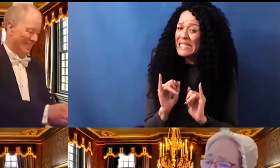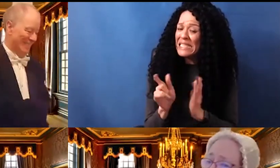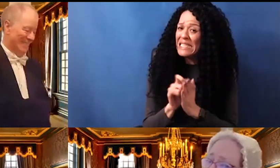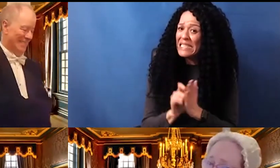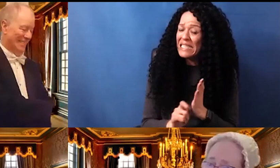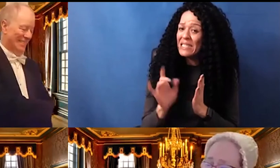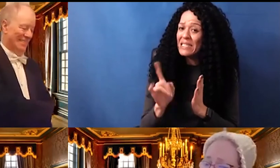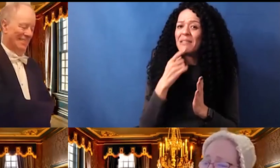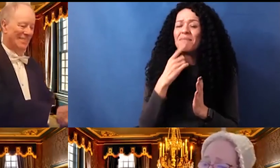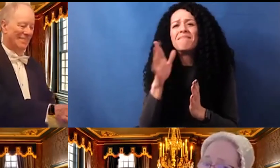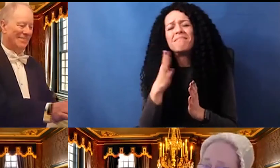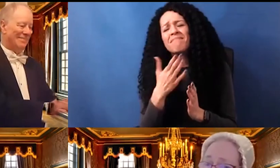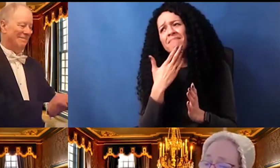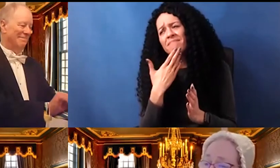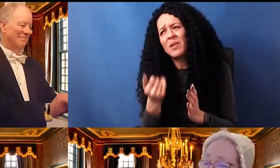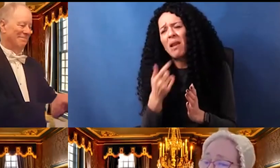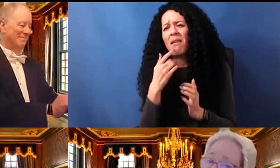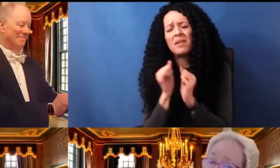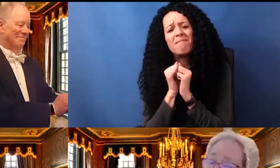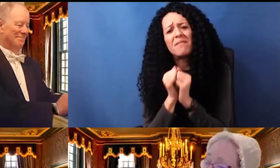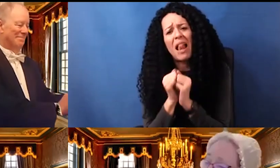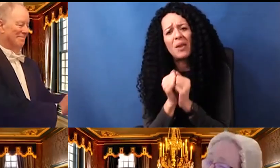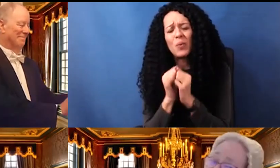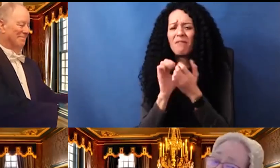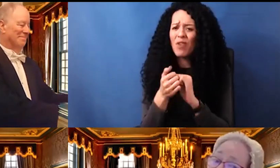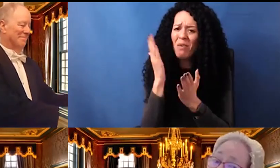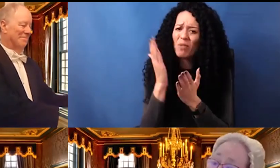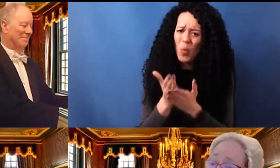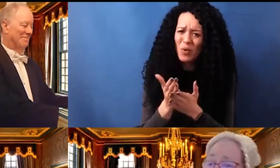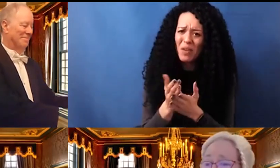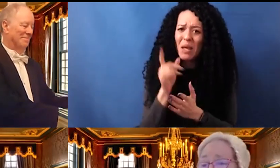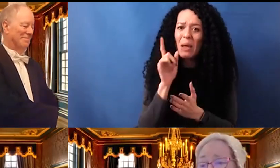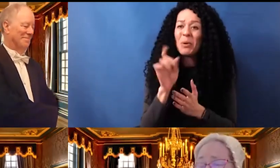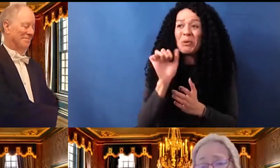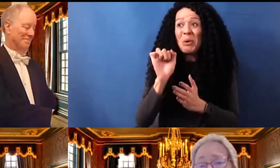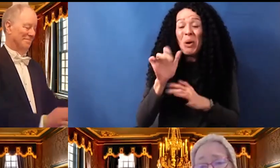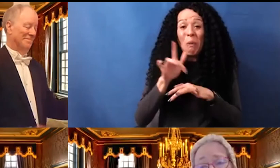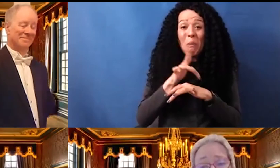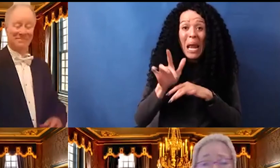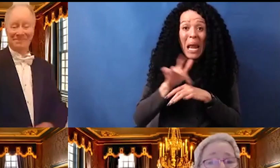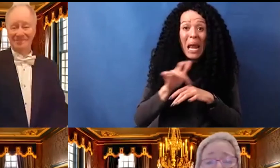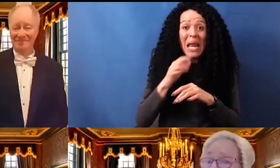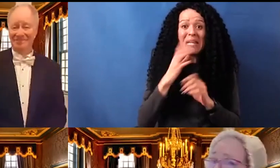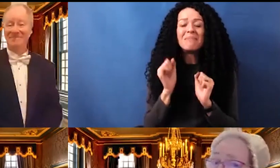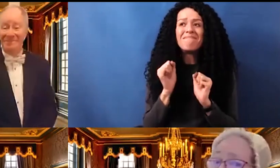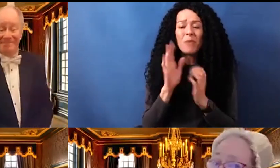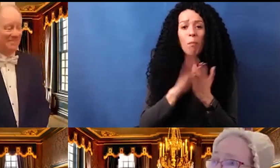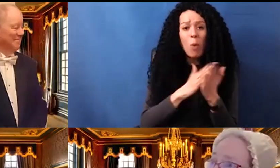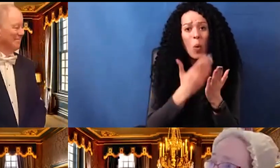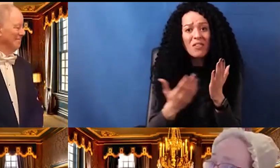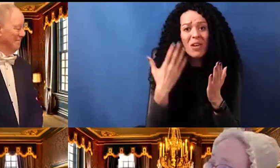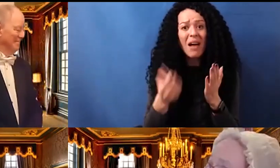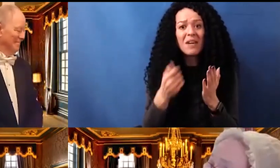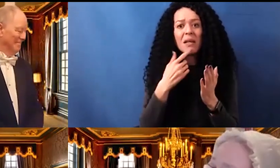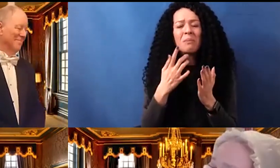She is a dear and valued friend, of course, but Miss Bailey's plays, though highly poetical, are not